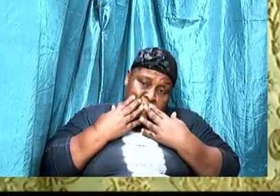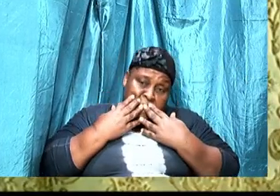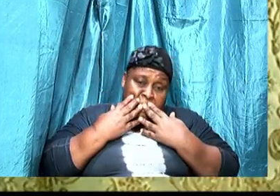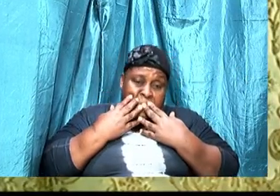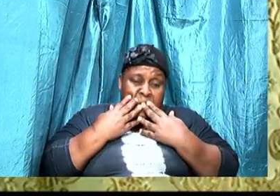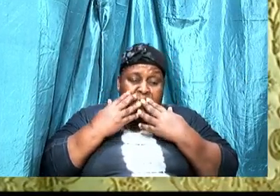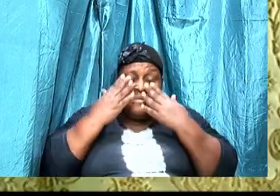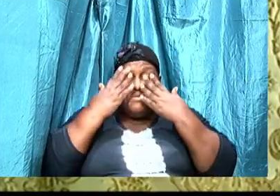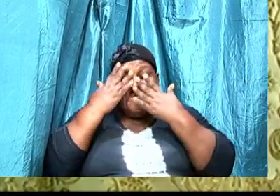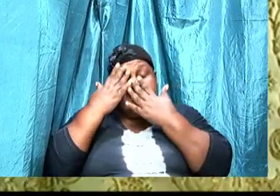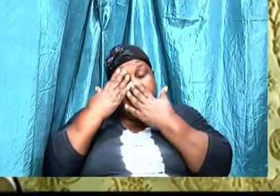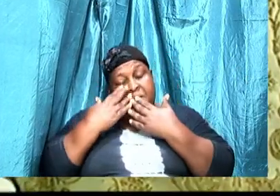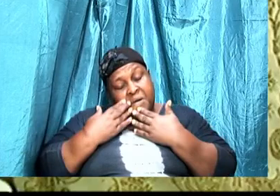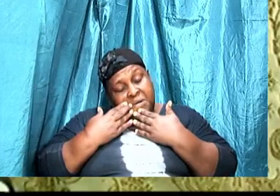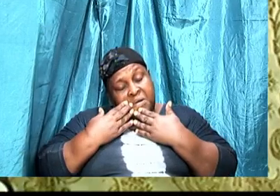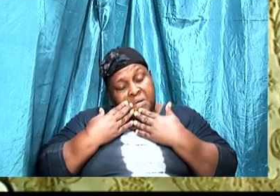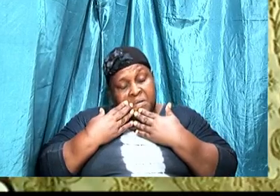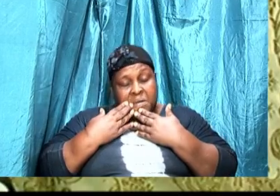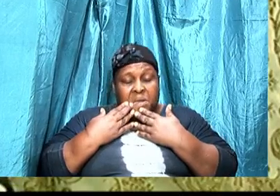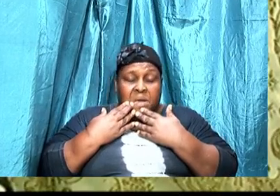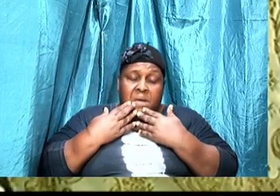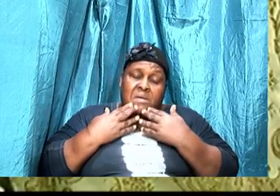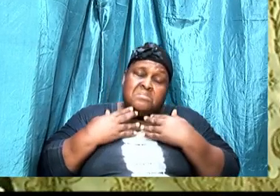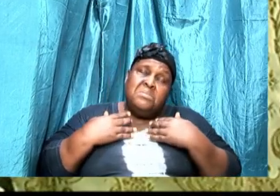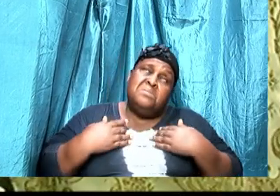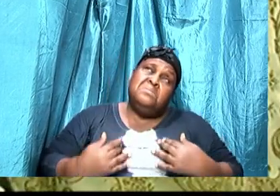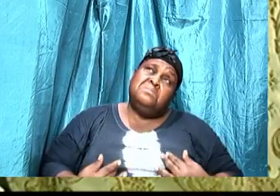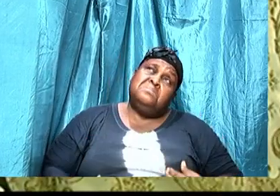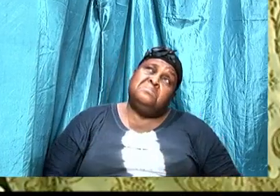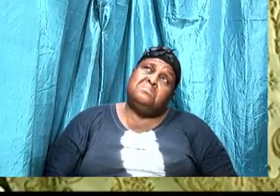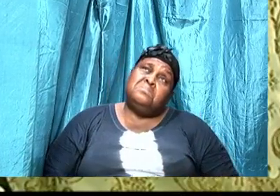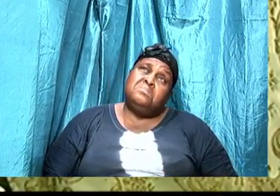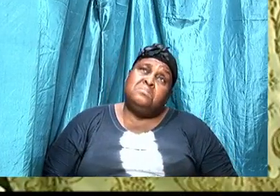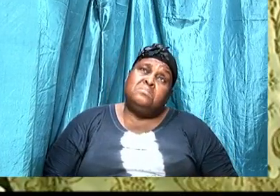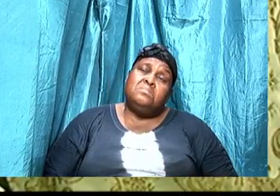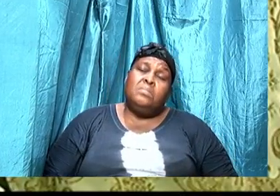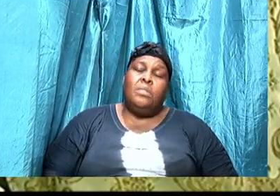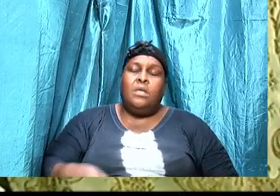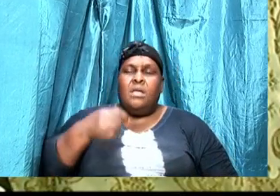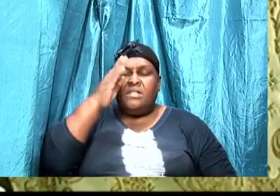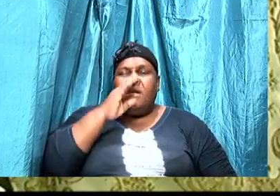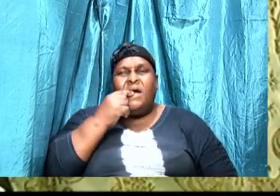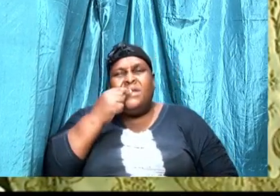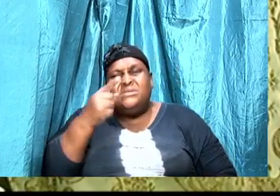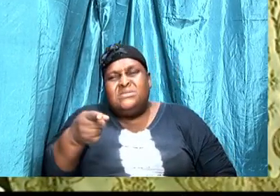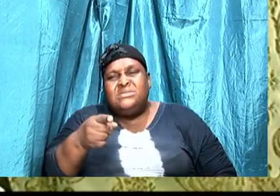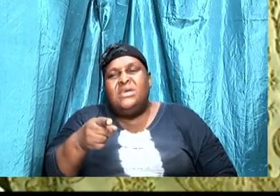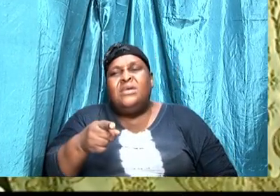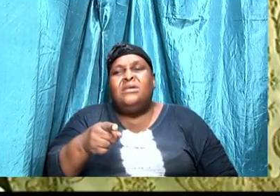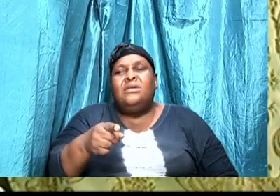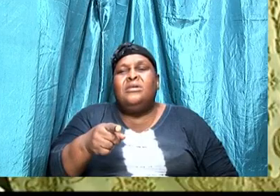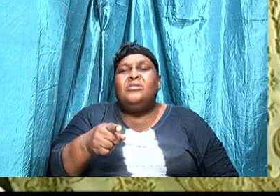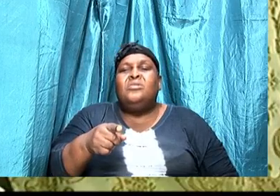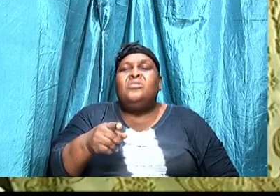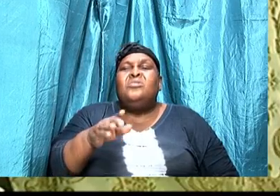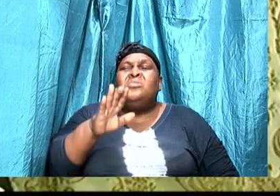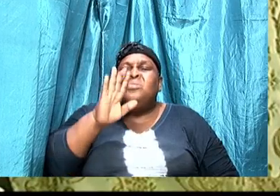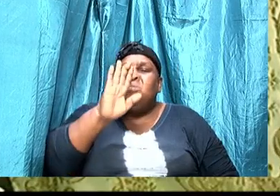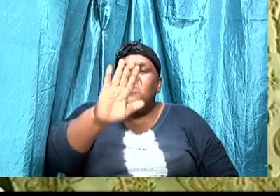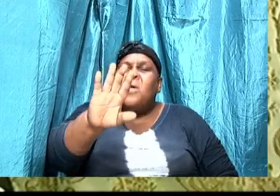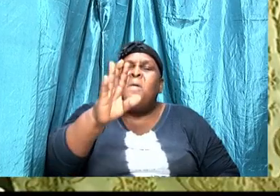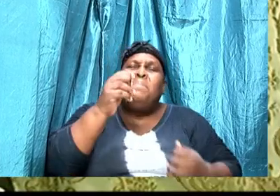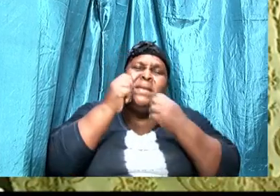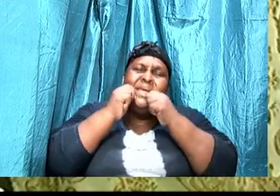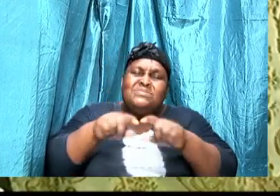crying. Something bad has happened. You're distressed. And God is saying you are blessed because of this. Because